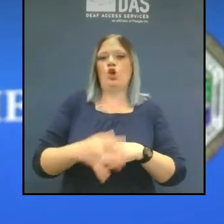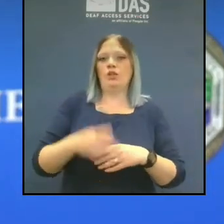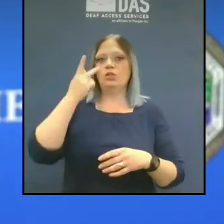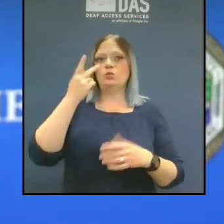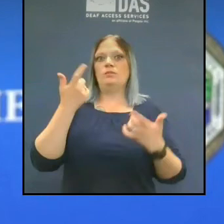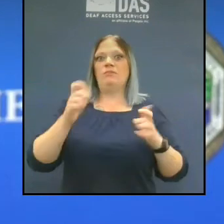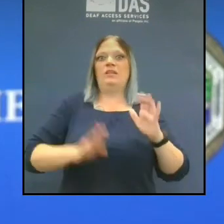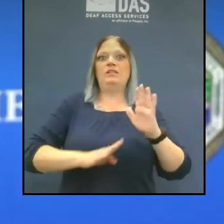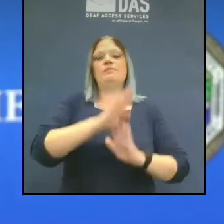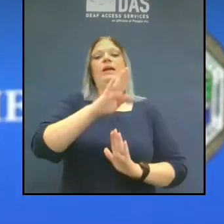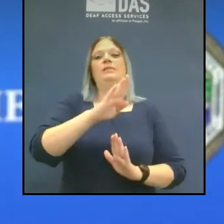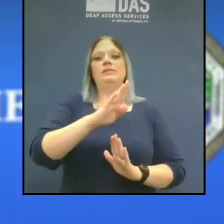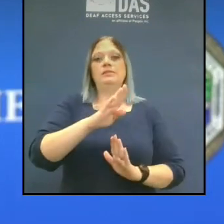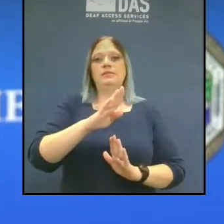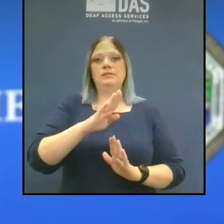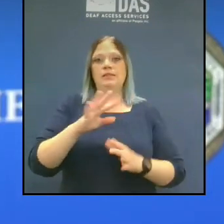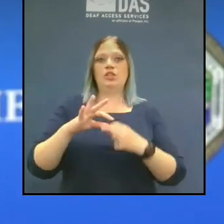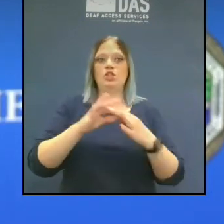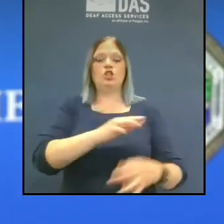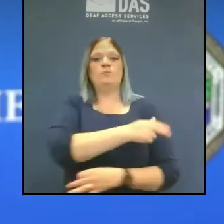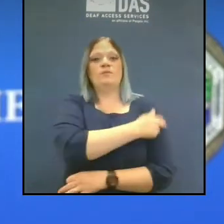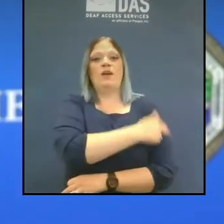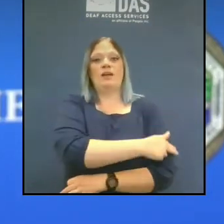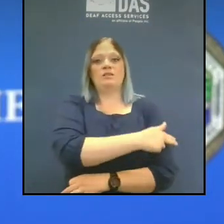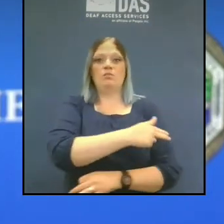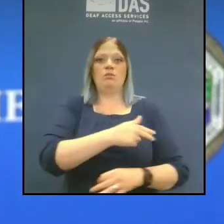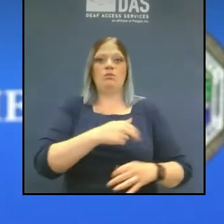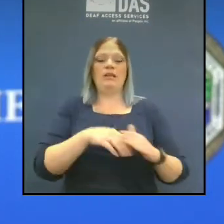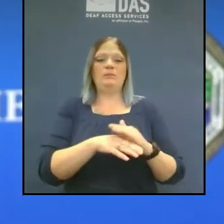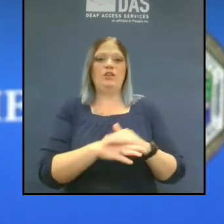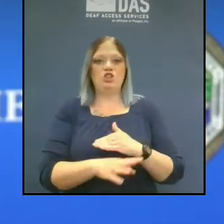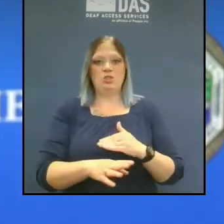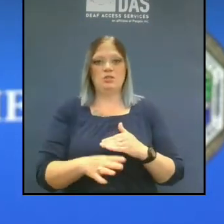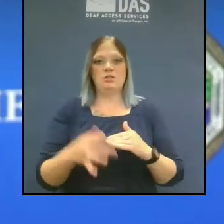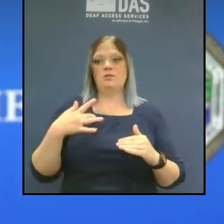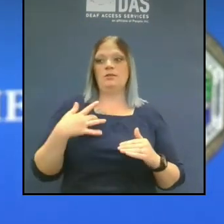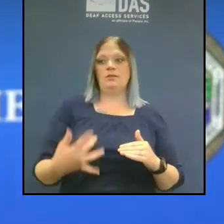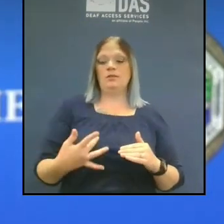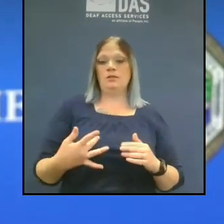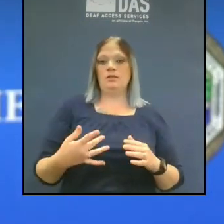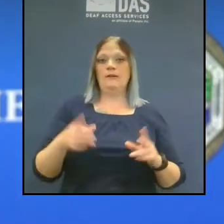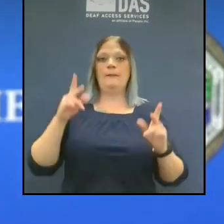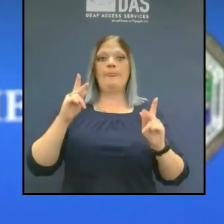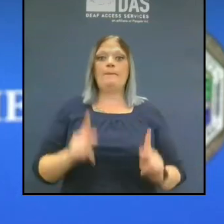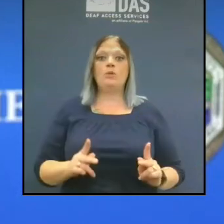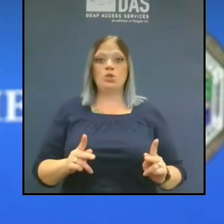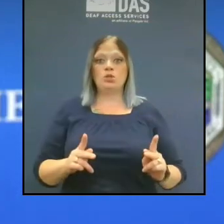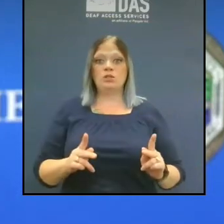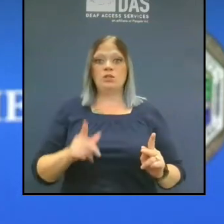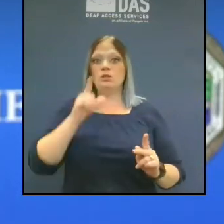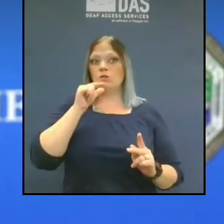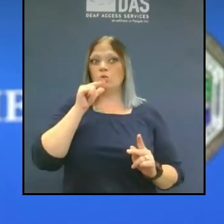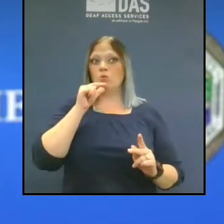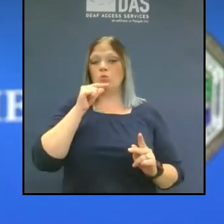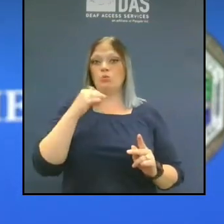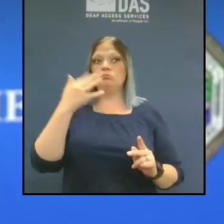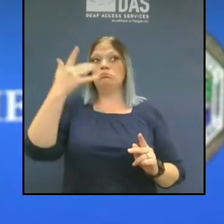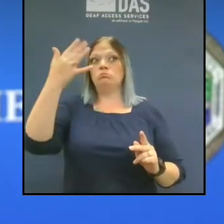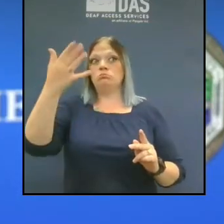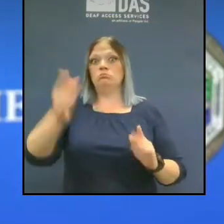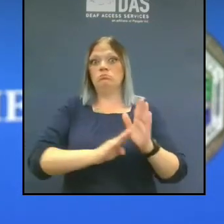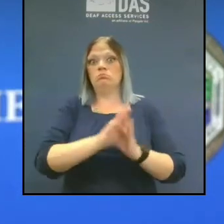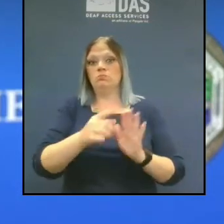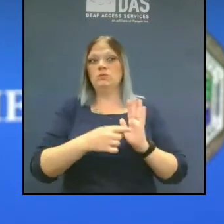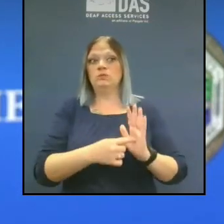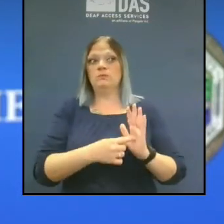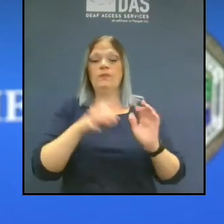big spike just in terms of hospital admissions. Also what we typically see is, the person who does eventually develop symptoms, and,